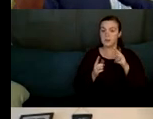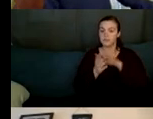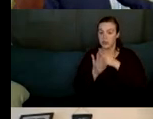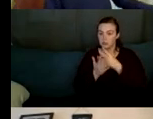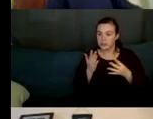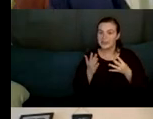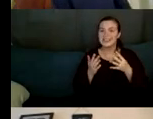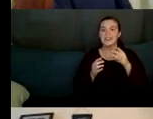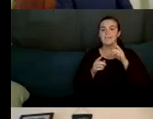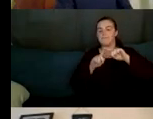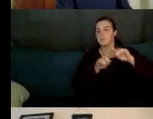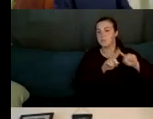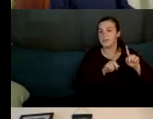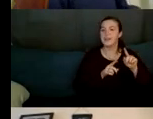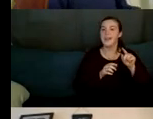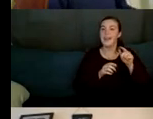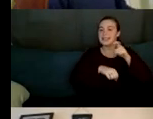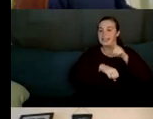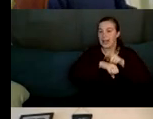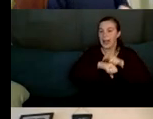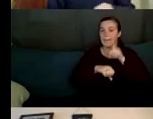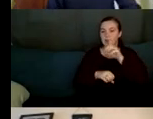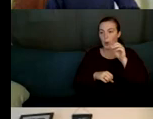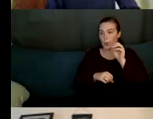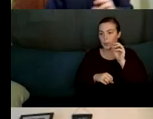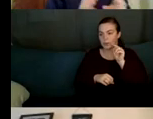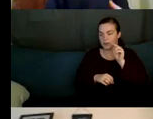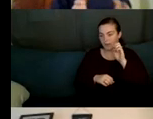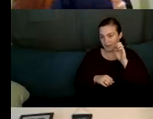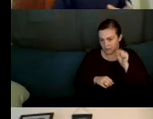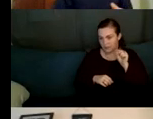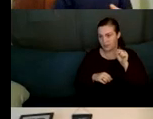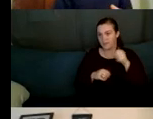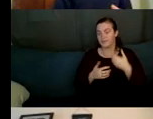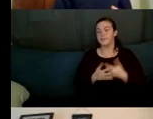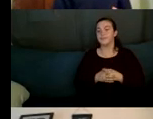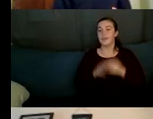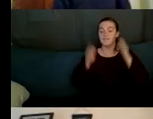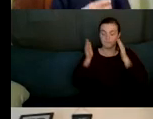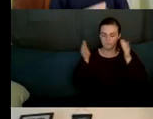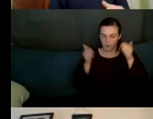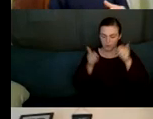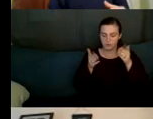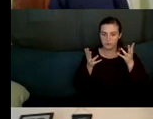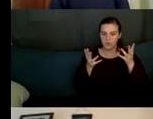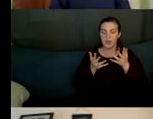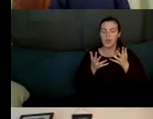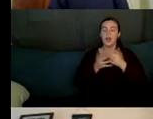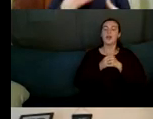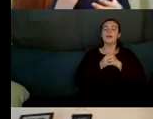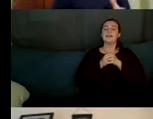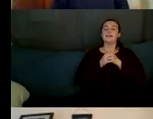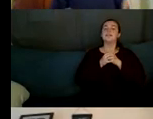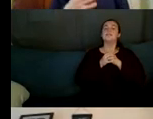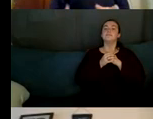multiple time zones. So this is, we're going to have a little bit of a focus of kind of when you are looking at, say,